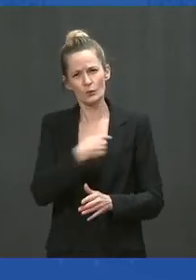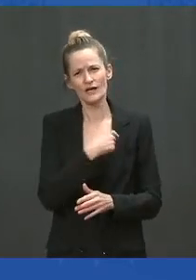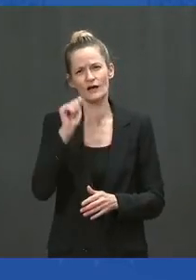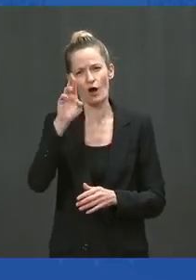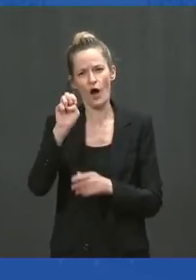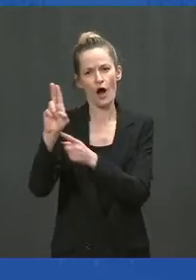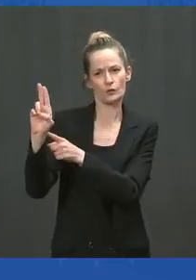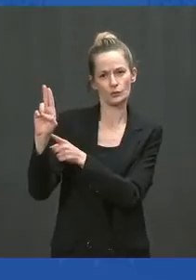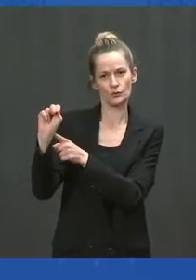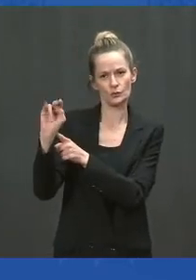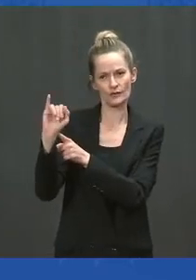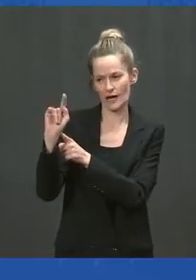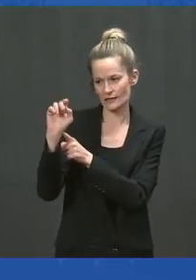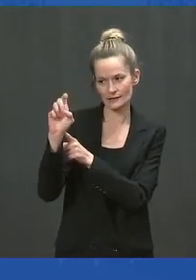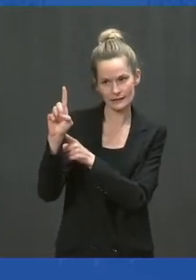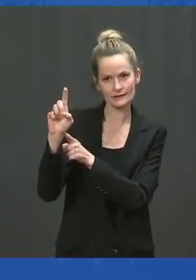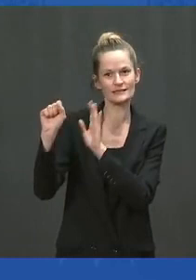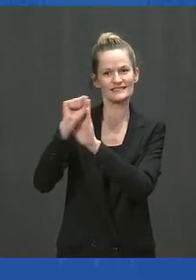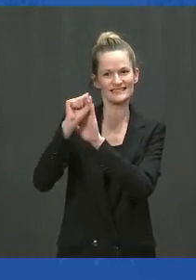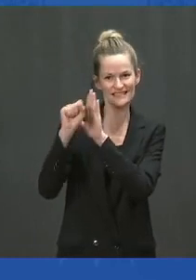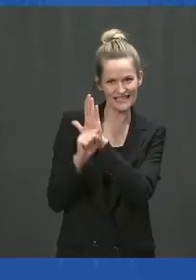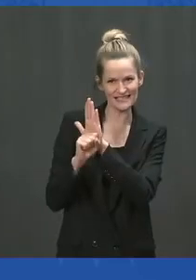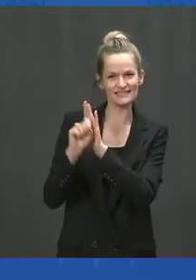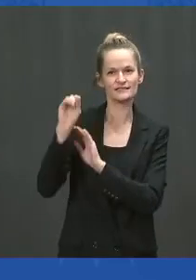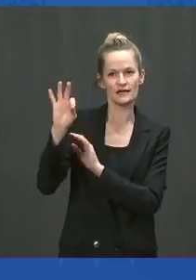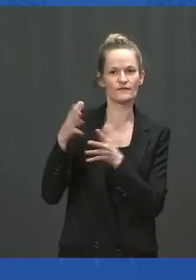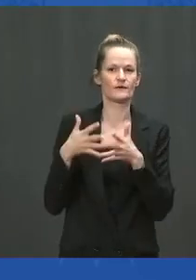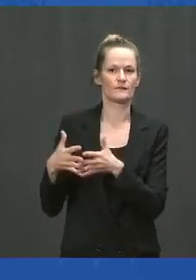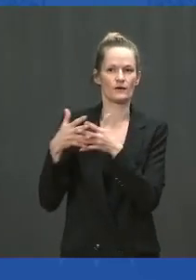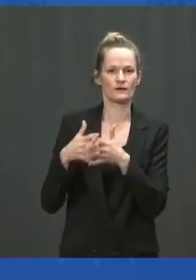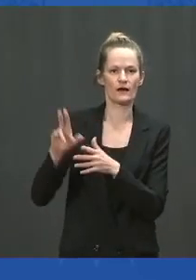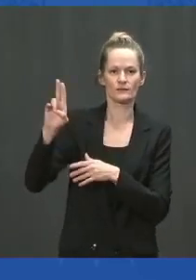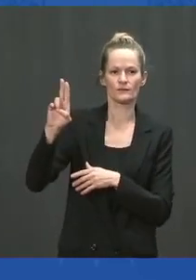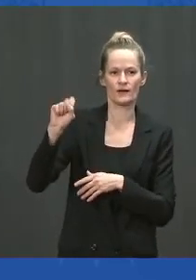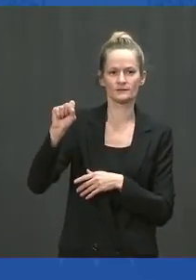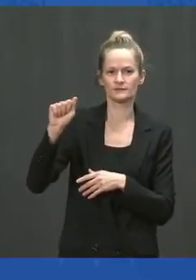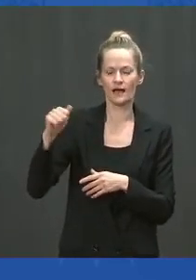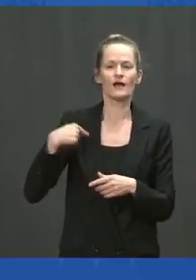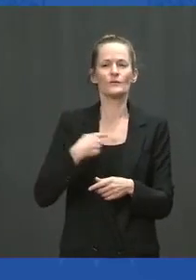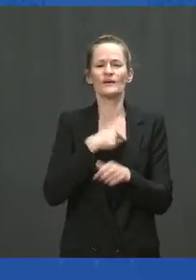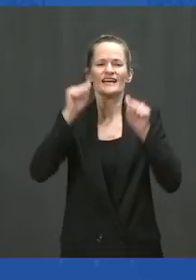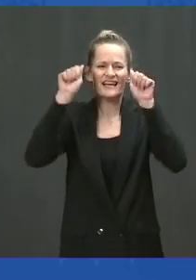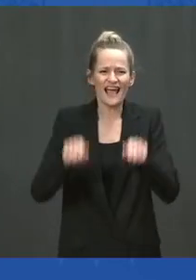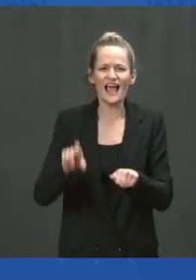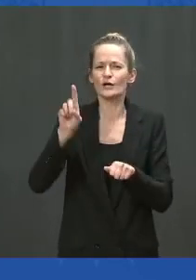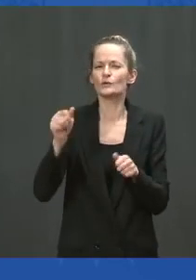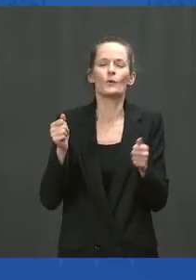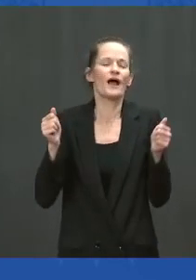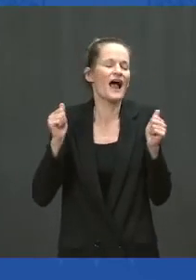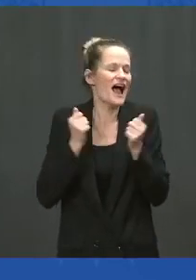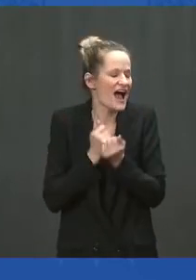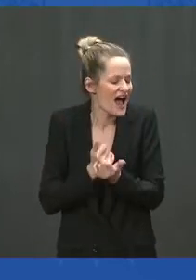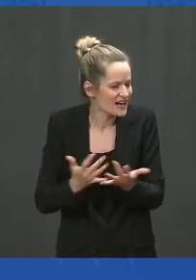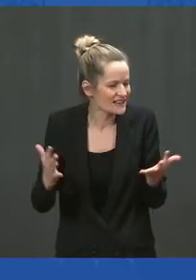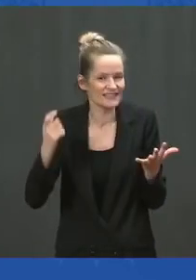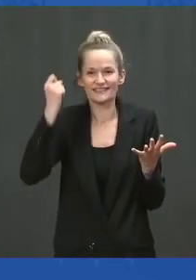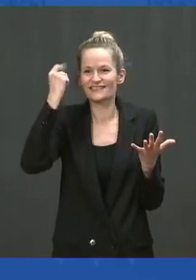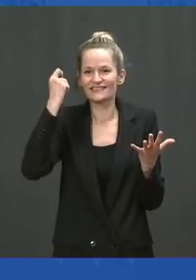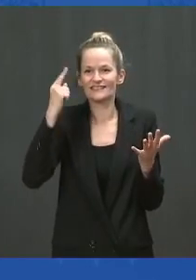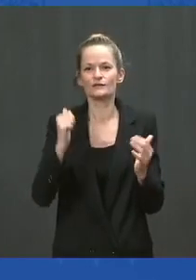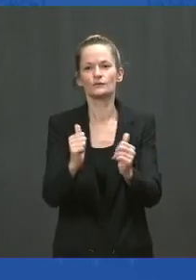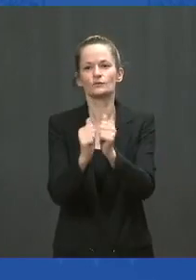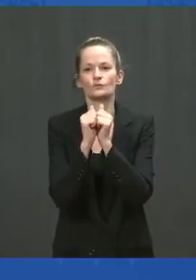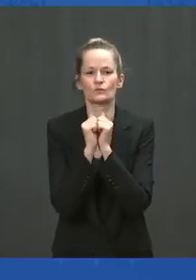single thing, nothing beyond our capacity when we do it together. God bless you all. May God protect our troops, and have a